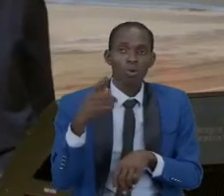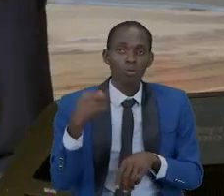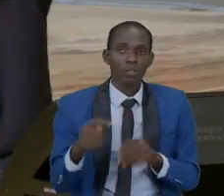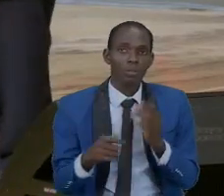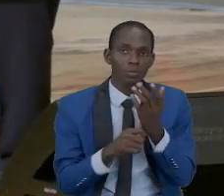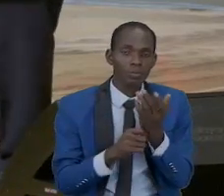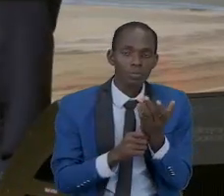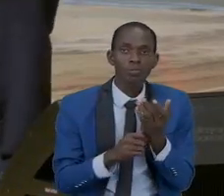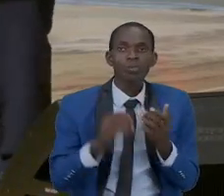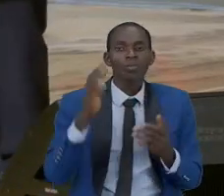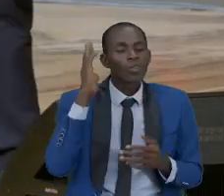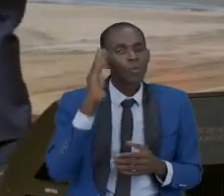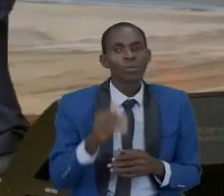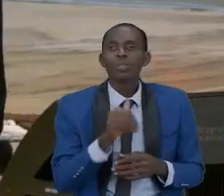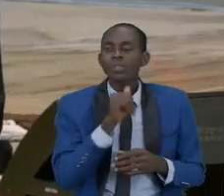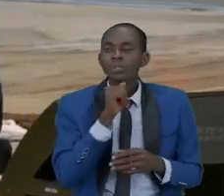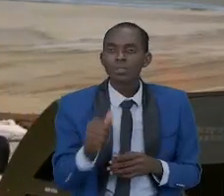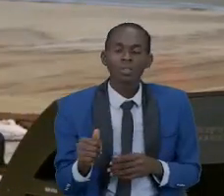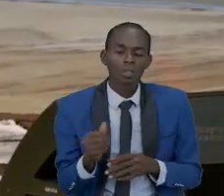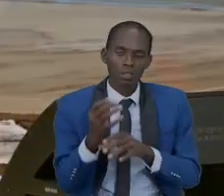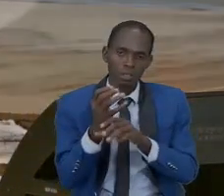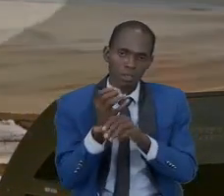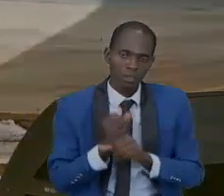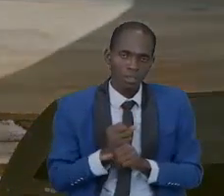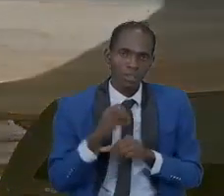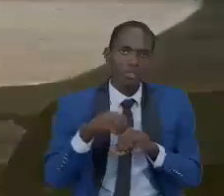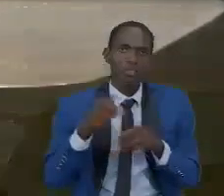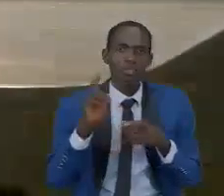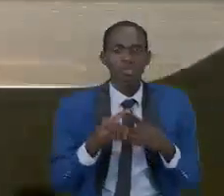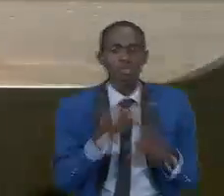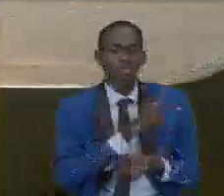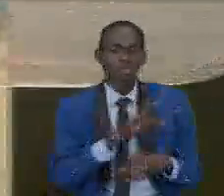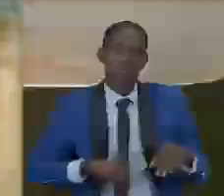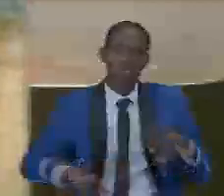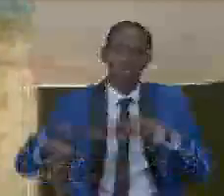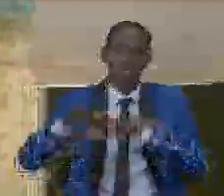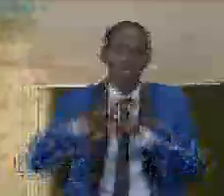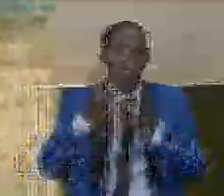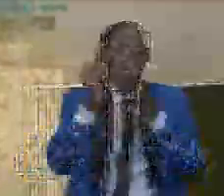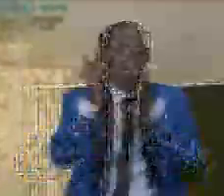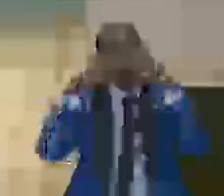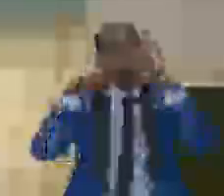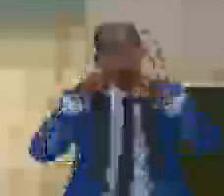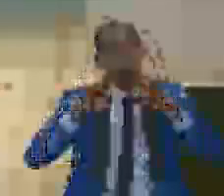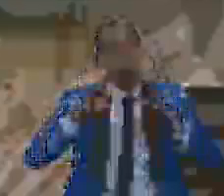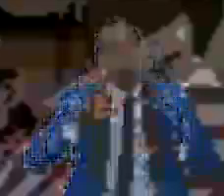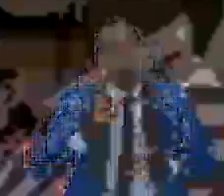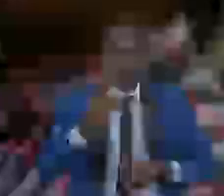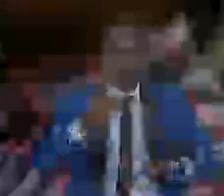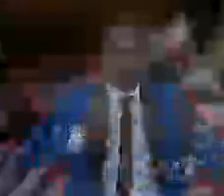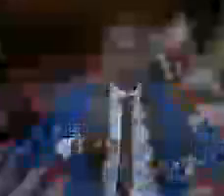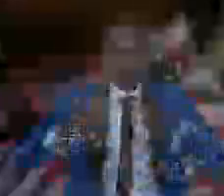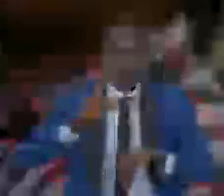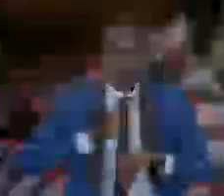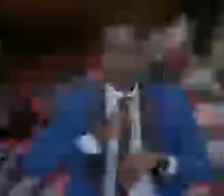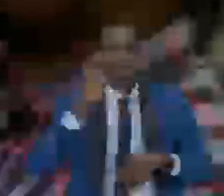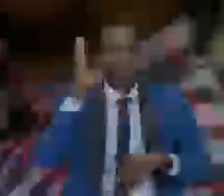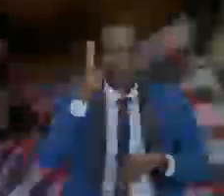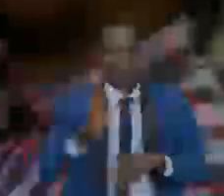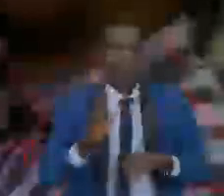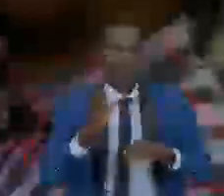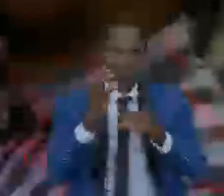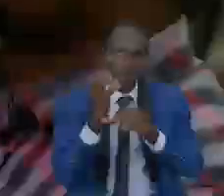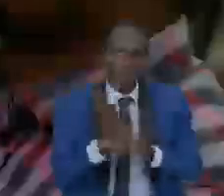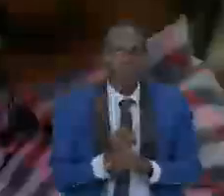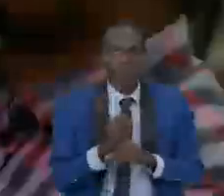flesh will not inherit the kingdom of God I will inherit the kingdom of God